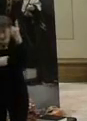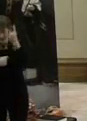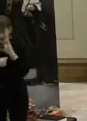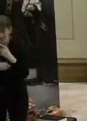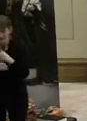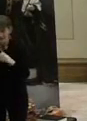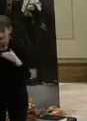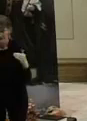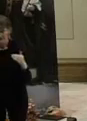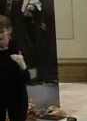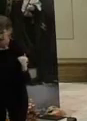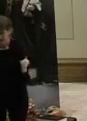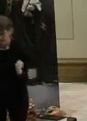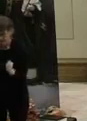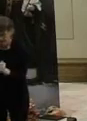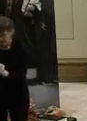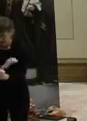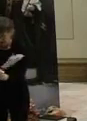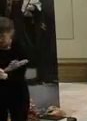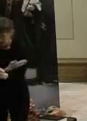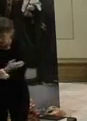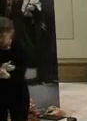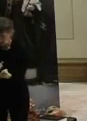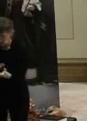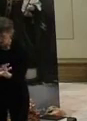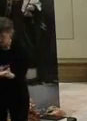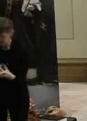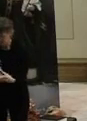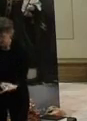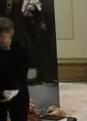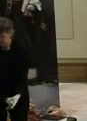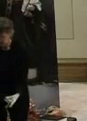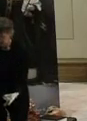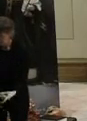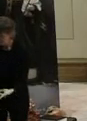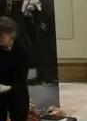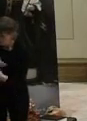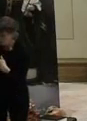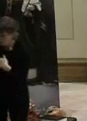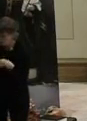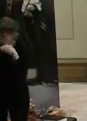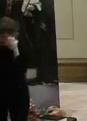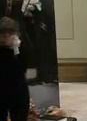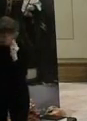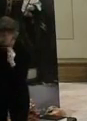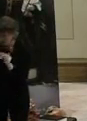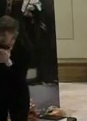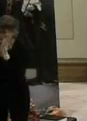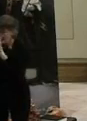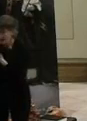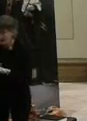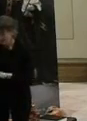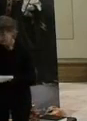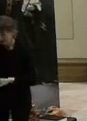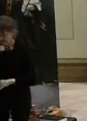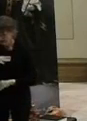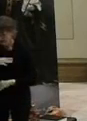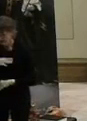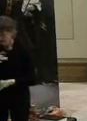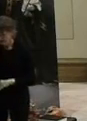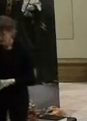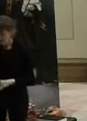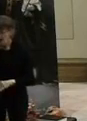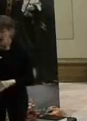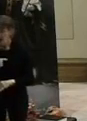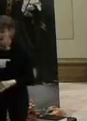came down from heaven, and by the Holy Spirit was incarnate of the Virgin Mary, and became man.